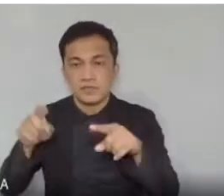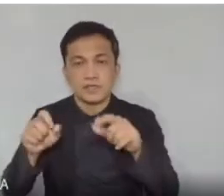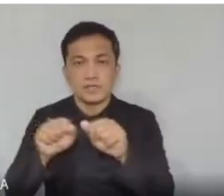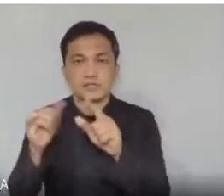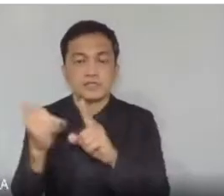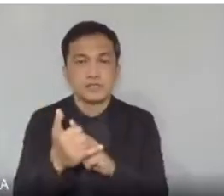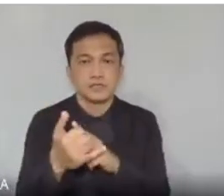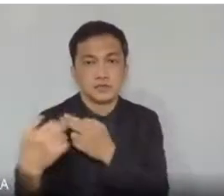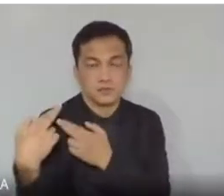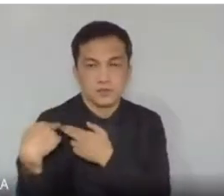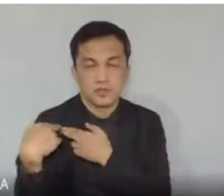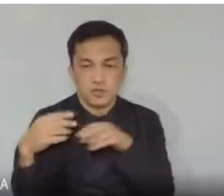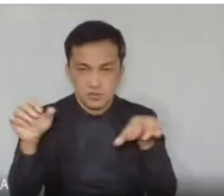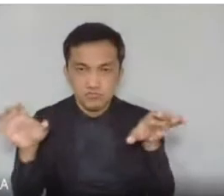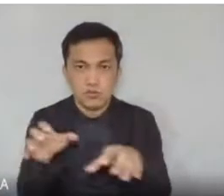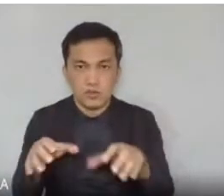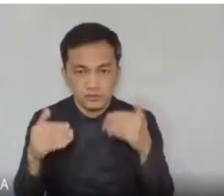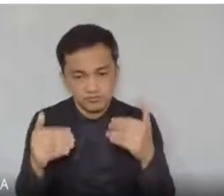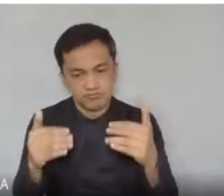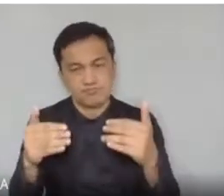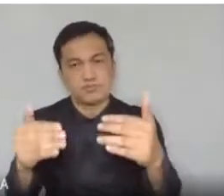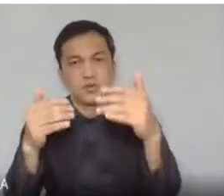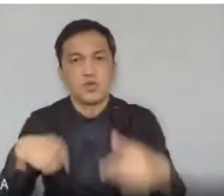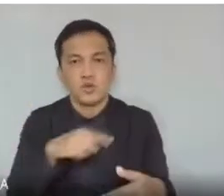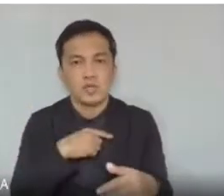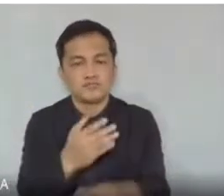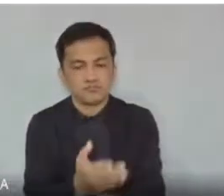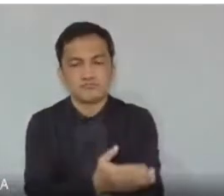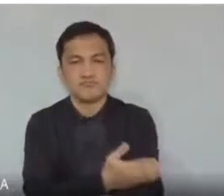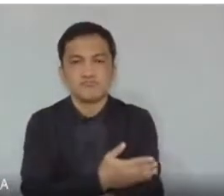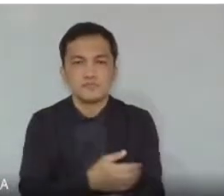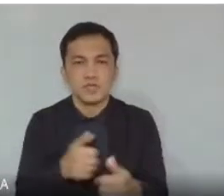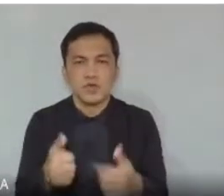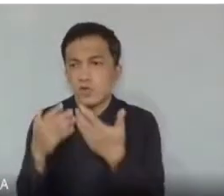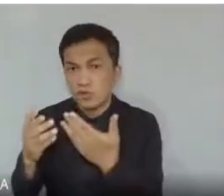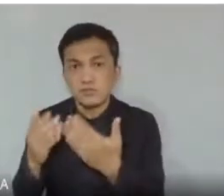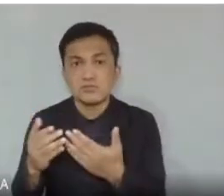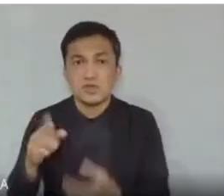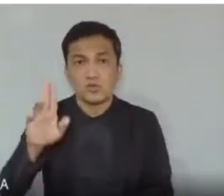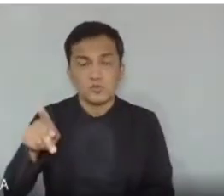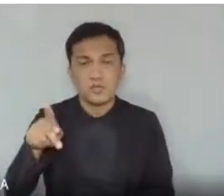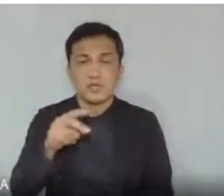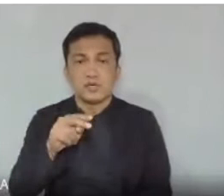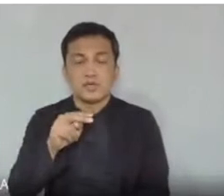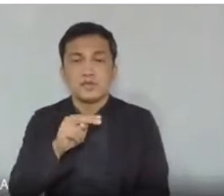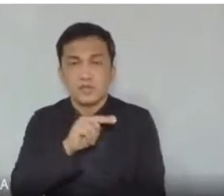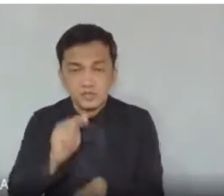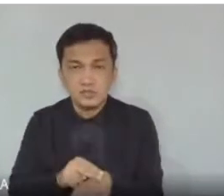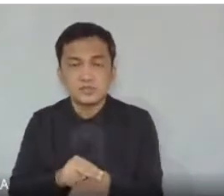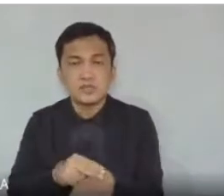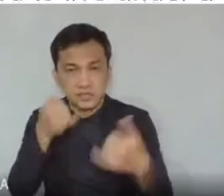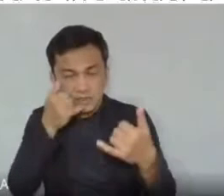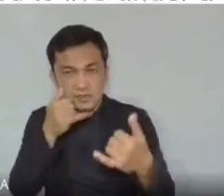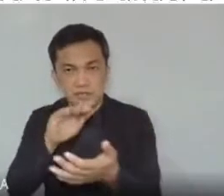sector, the DICT, the OST, for making this possible. Next slide, please. It